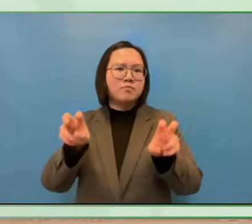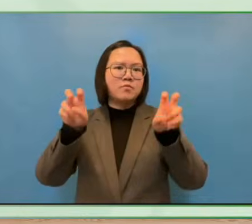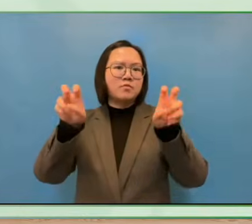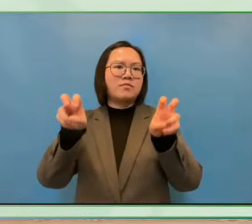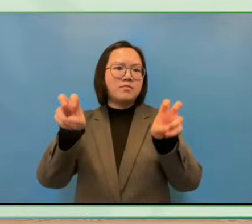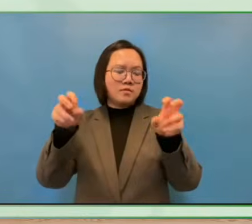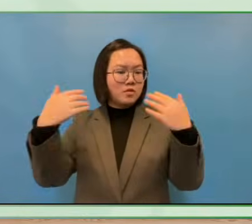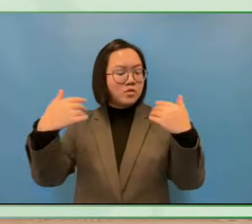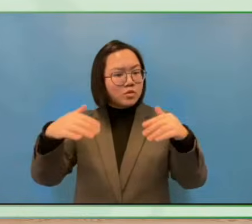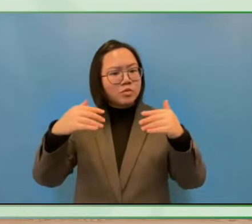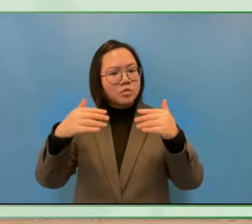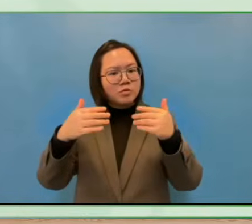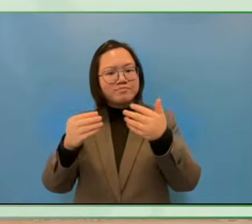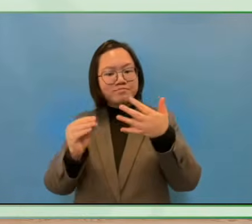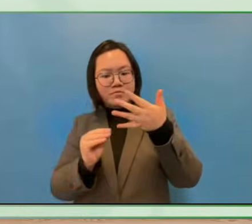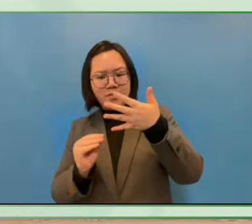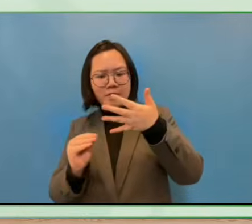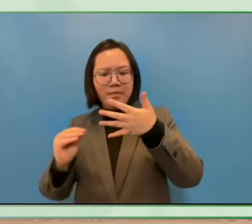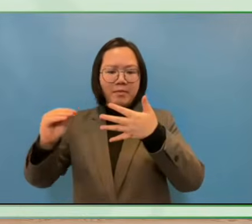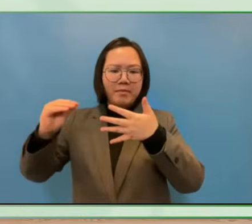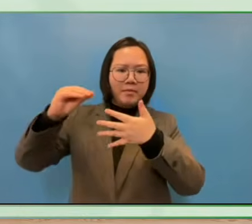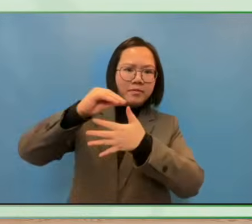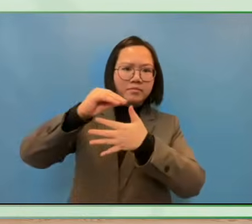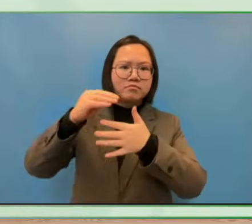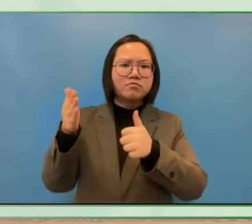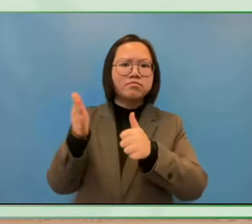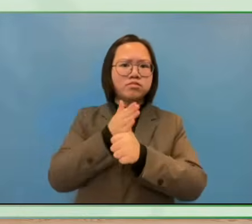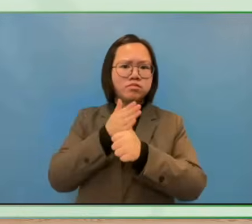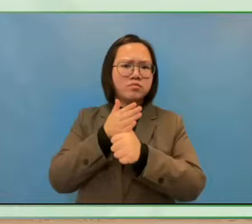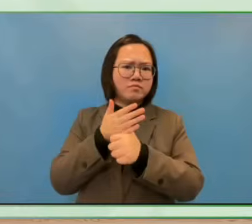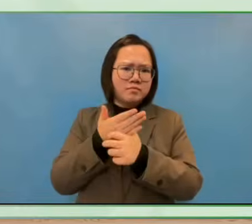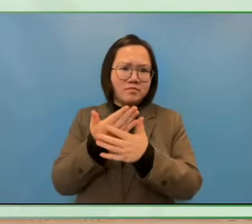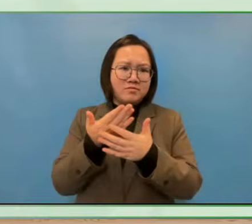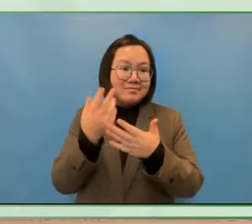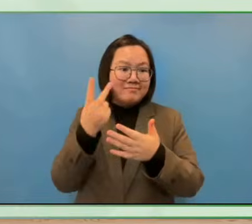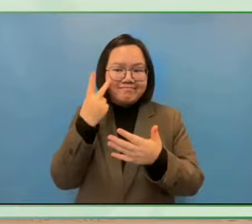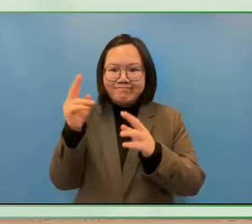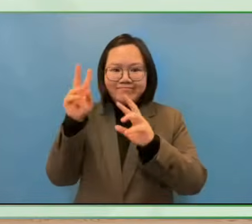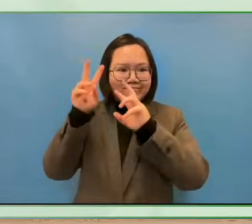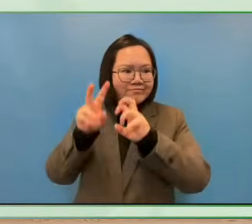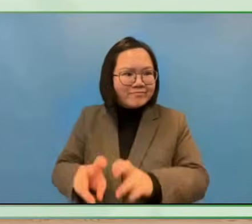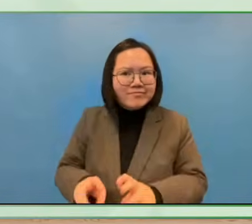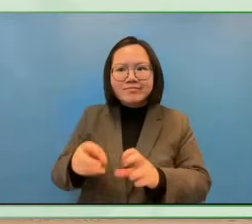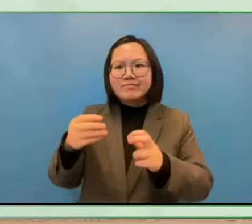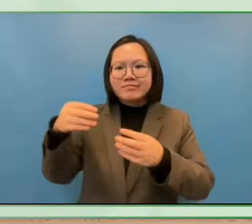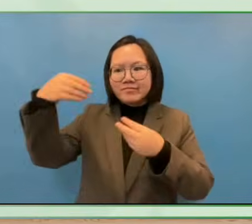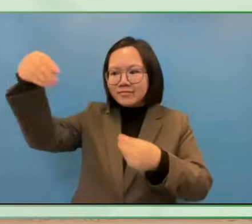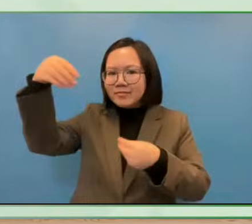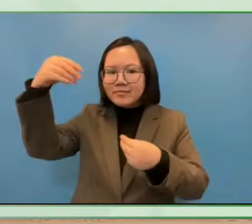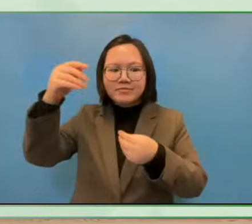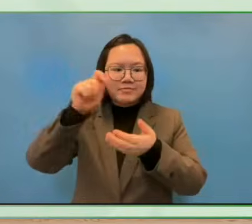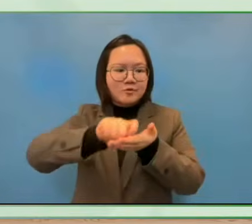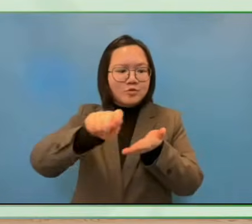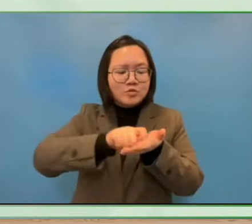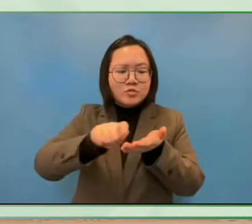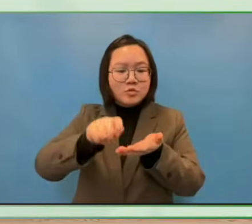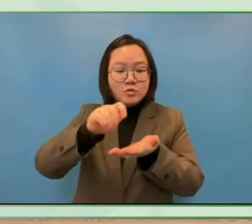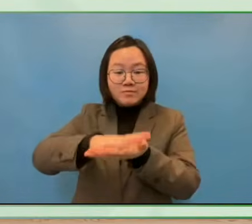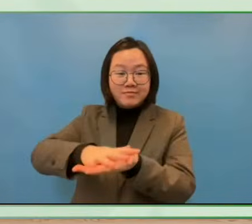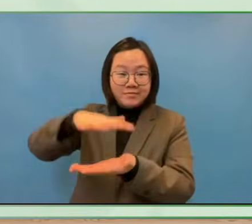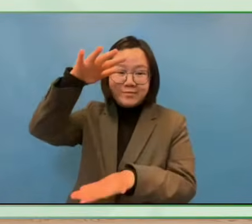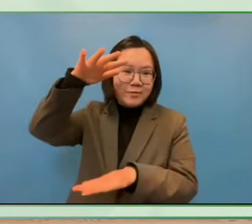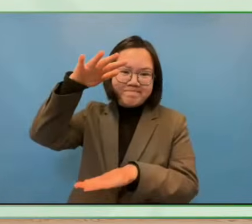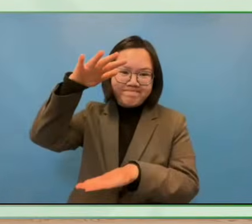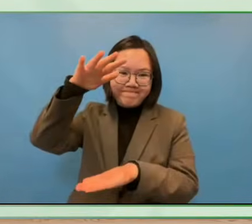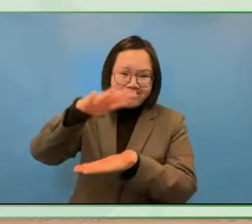important right now, is that there's not a lot of research out there, not a lot of publications out there. What specific area